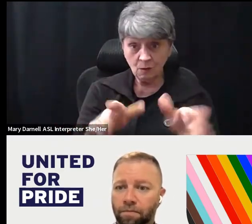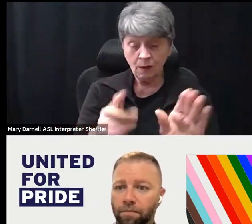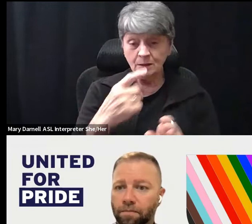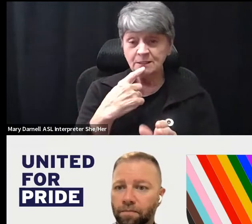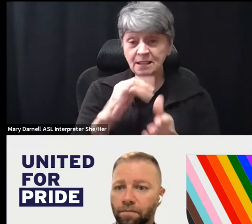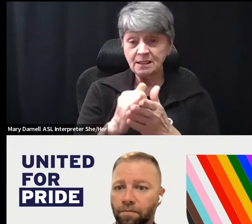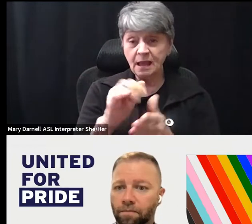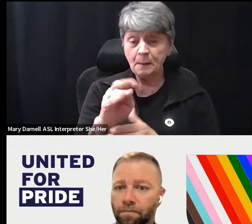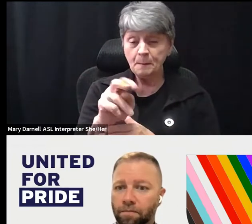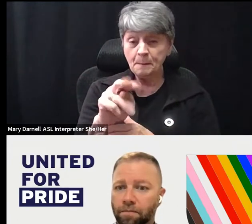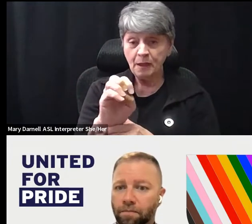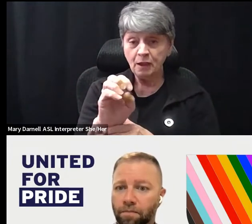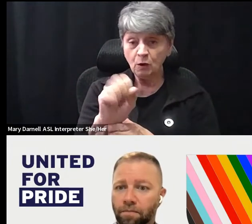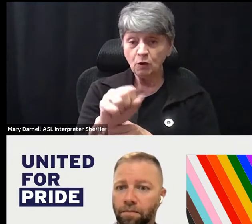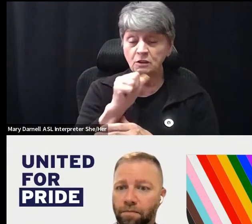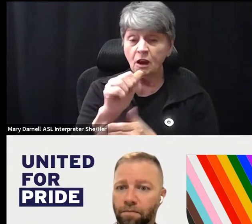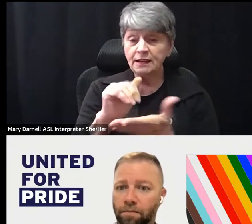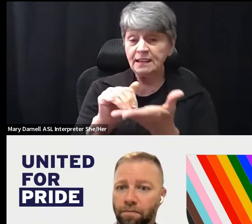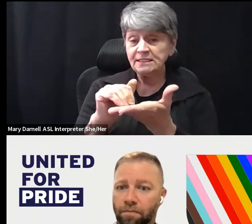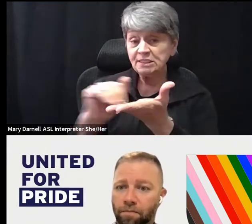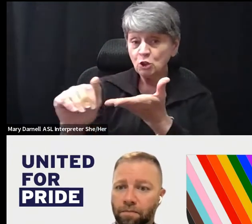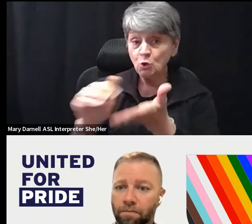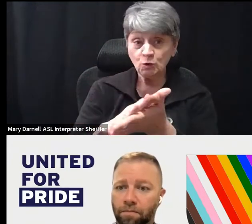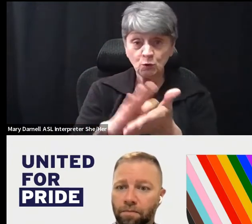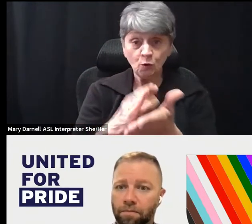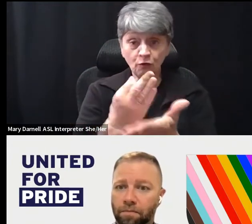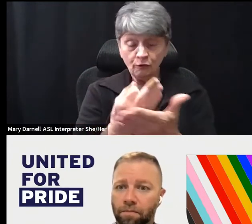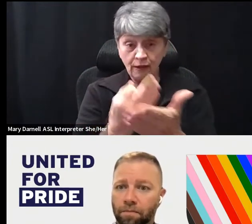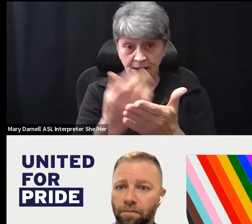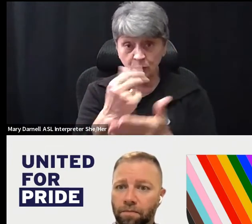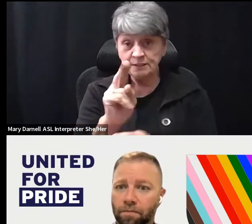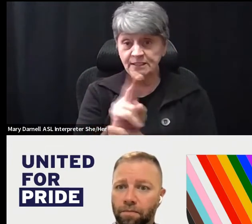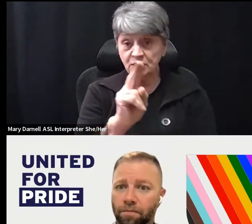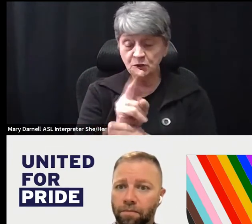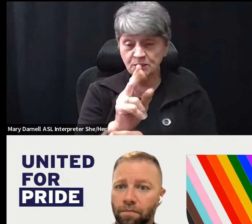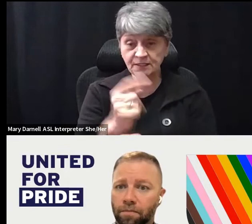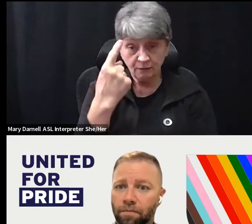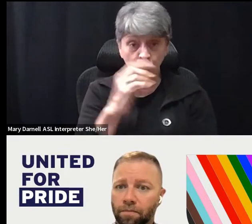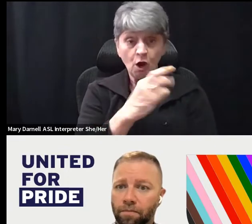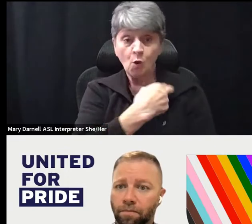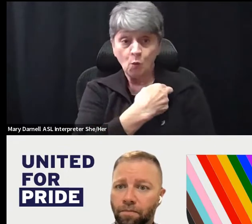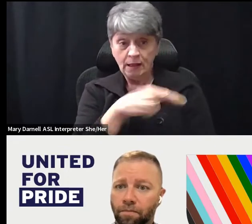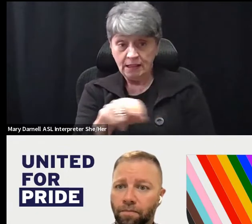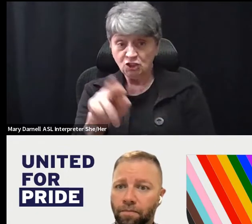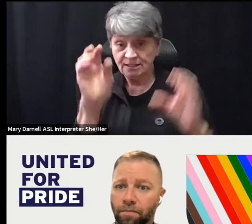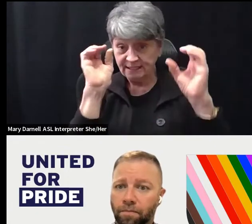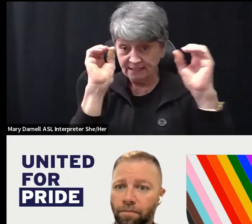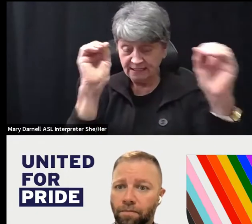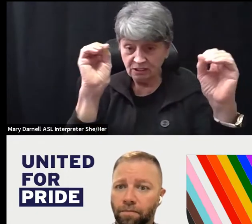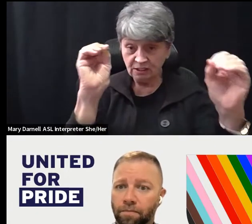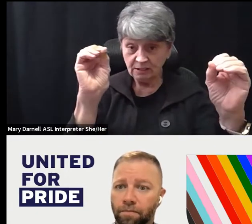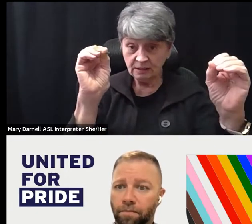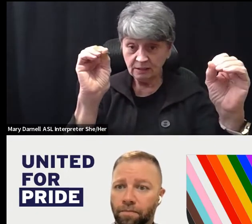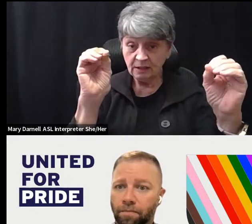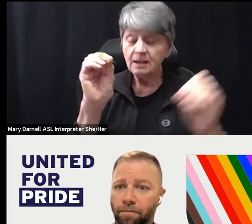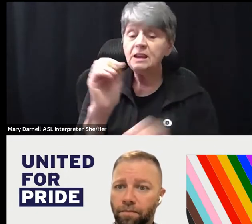not exclude a school from funding just because the school uses the funds for religious instruction, it wasn't